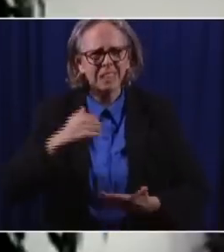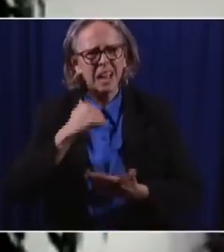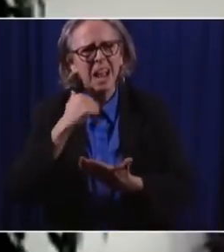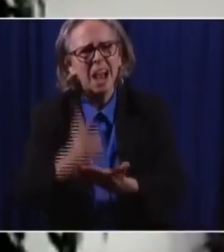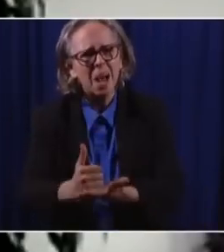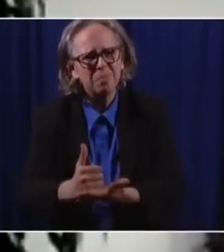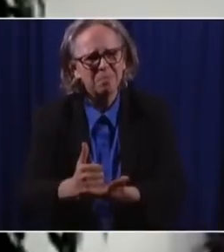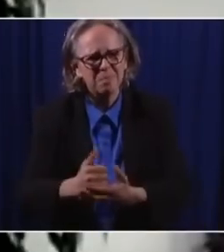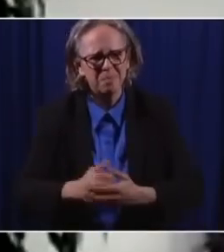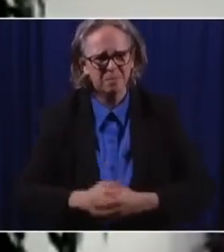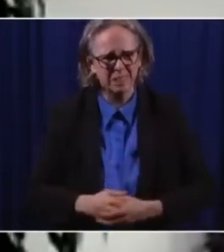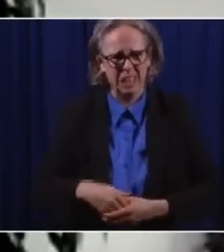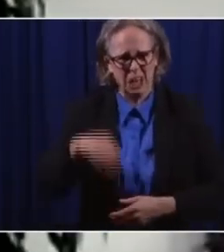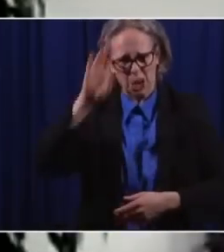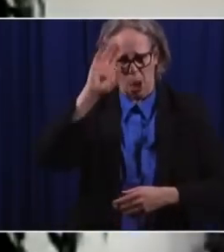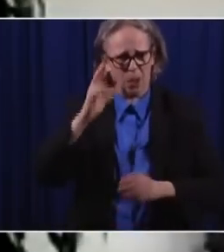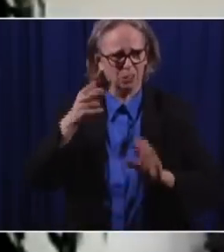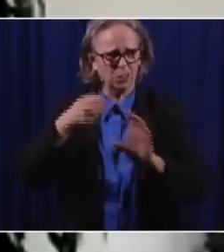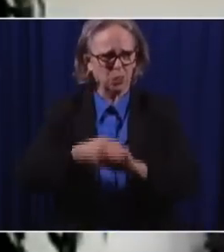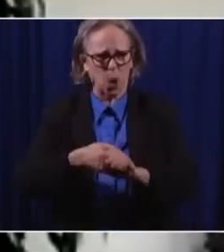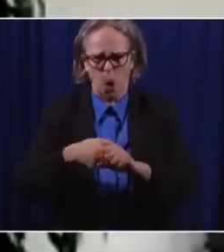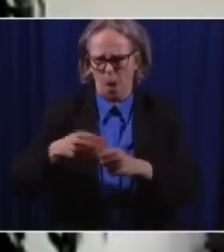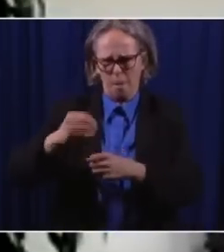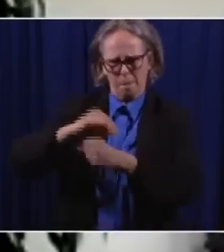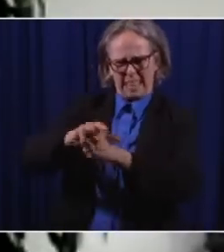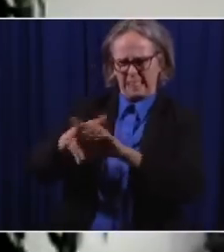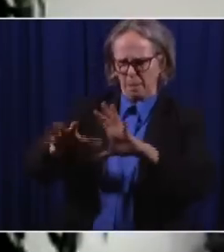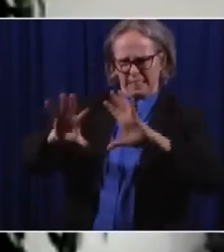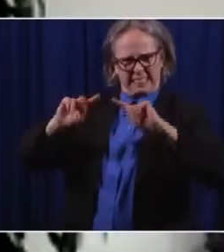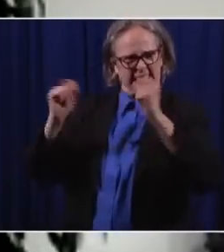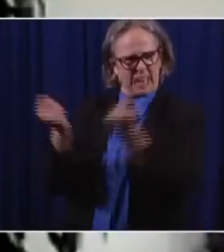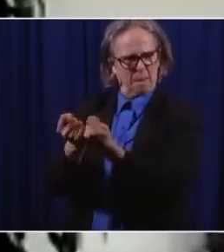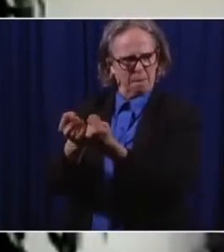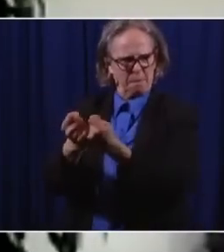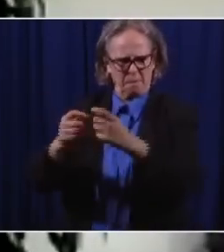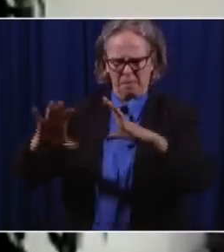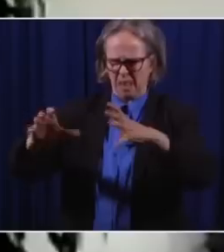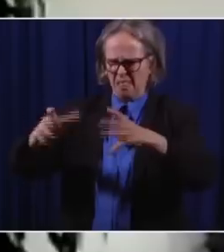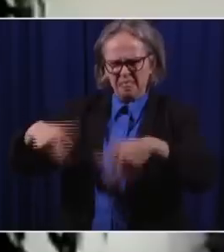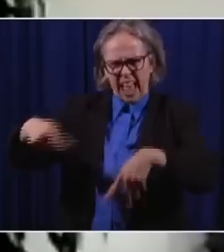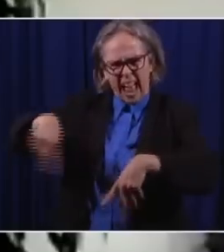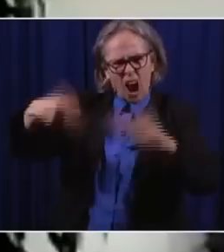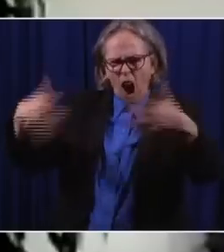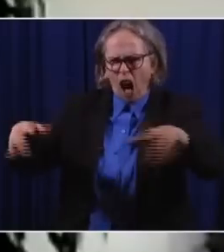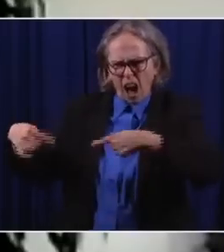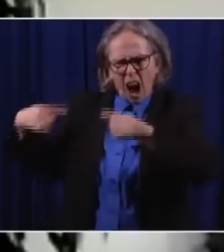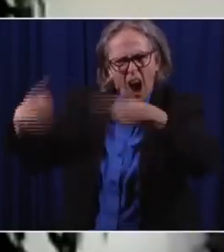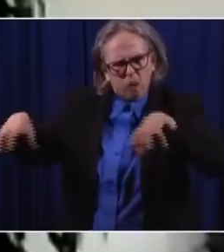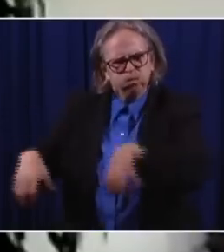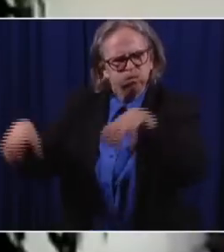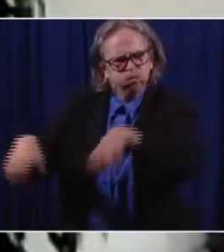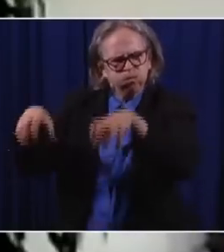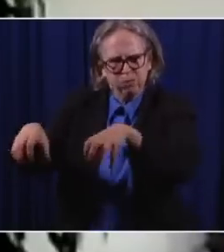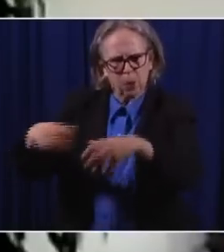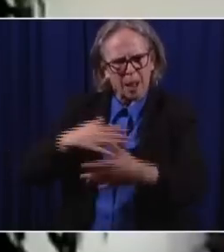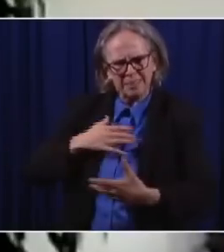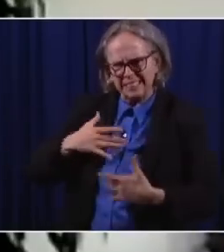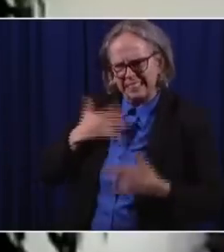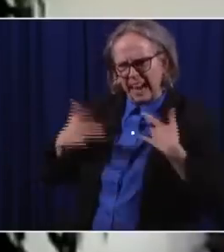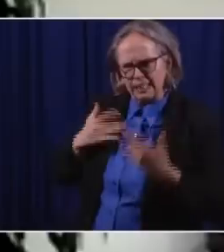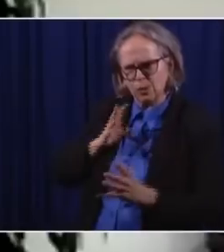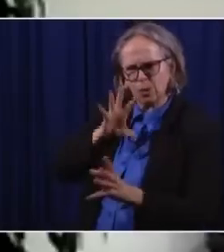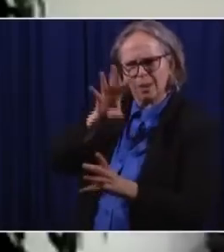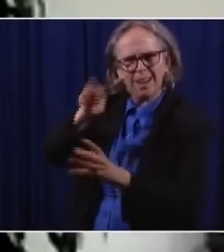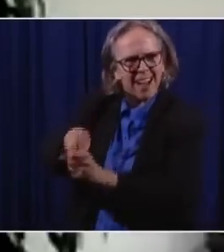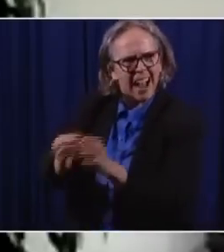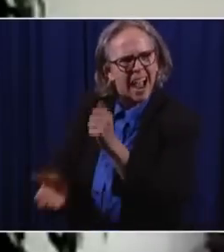field. Those folks are working tirelessly, and I look forward to helping them in any way that I can. There are many challenges.